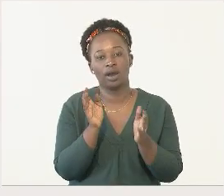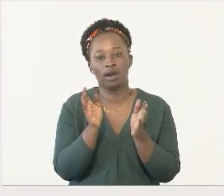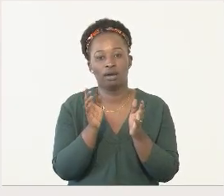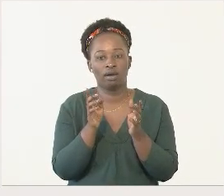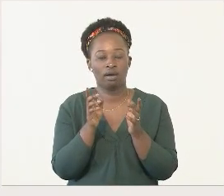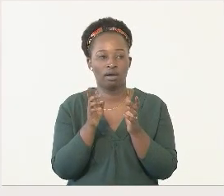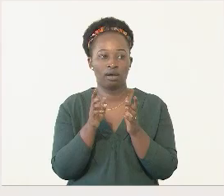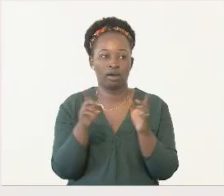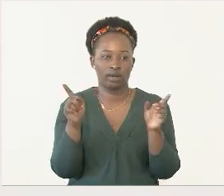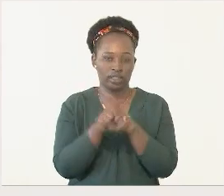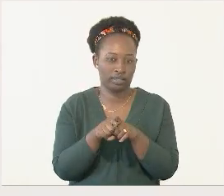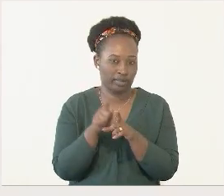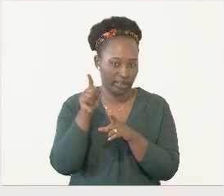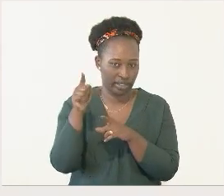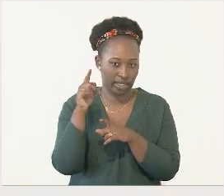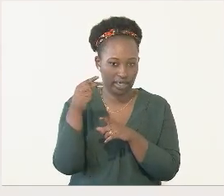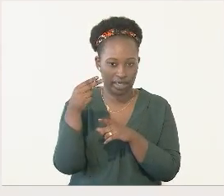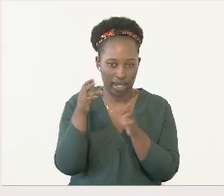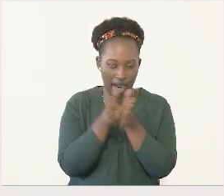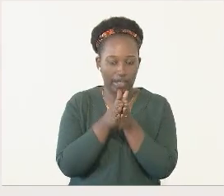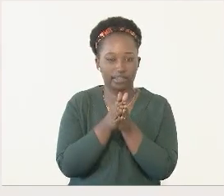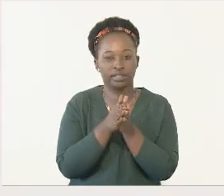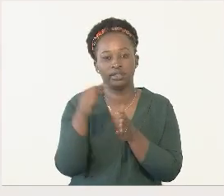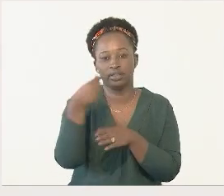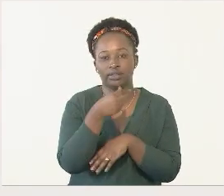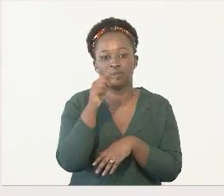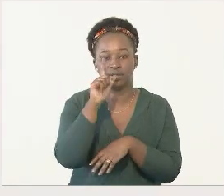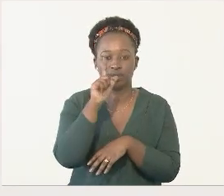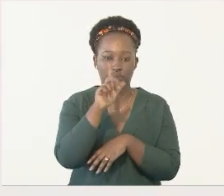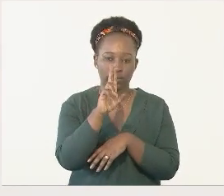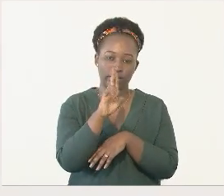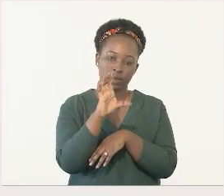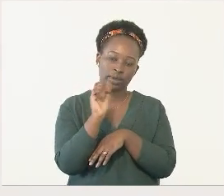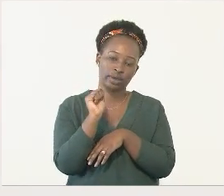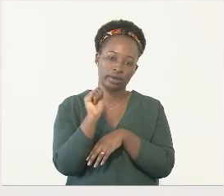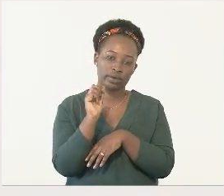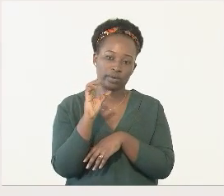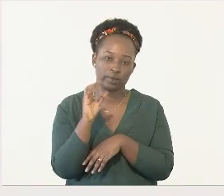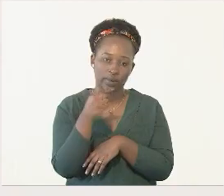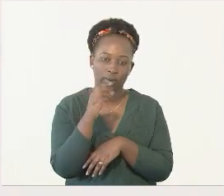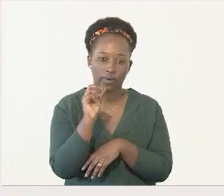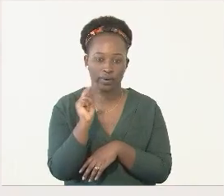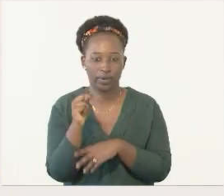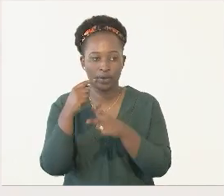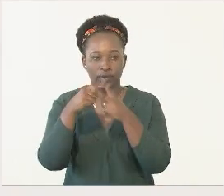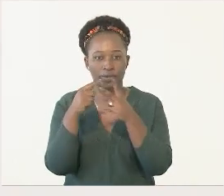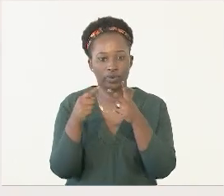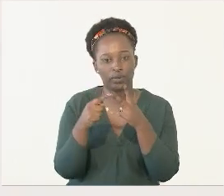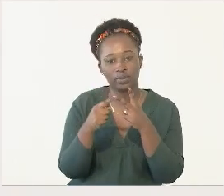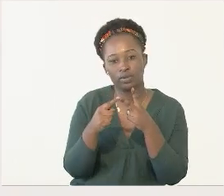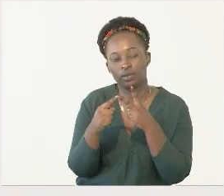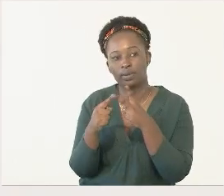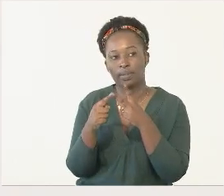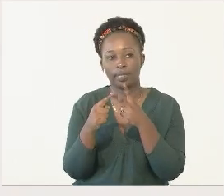as insulin, I said, is a hormone, and also the glycagon produced by the pancreas. So these two hormones responsible